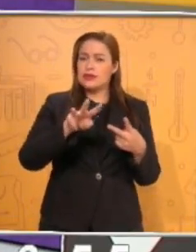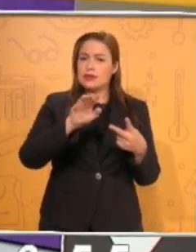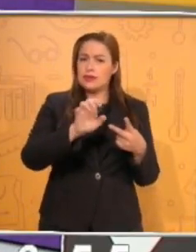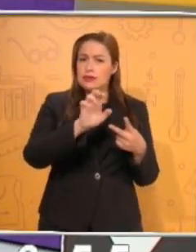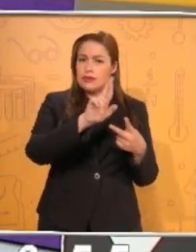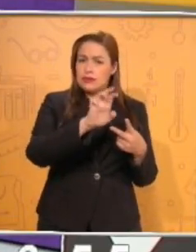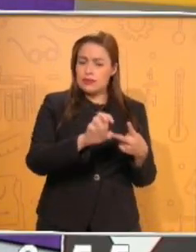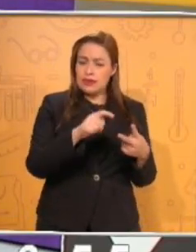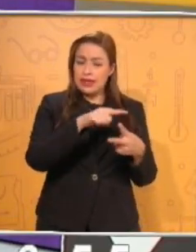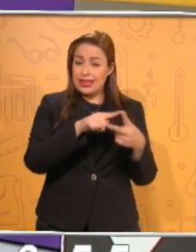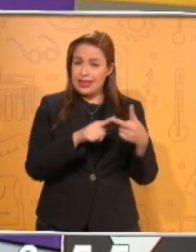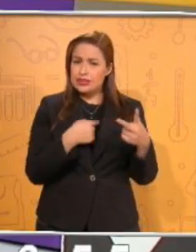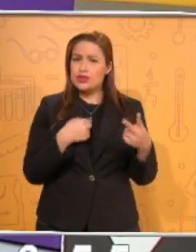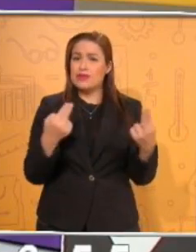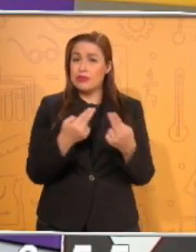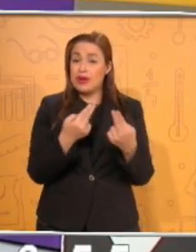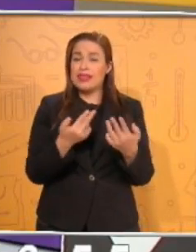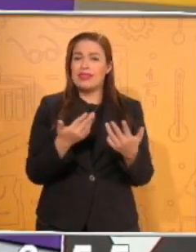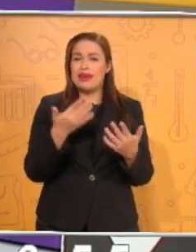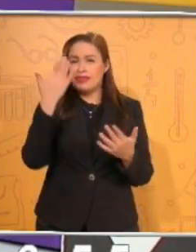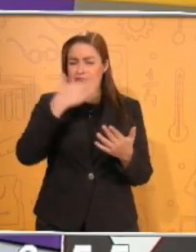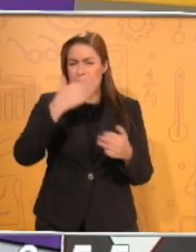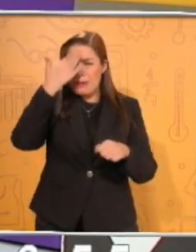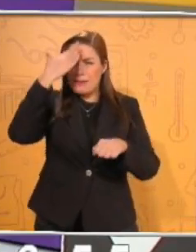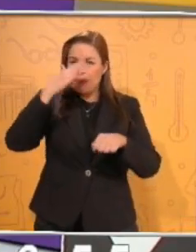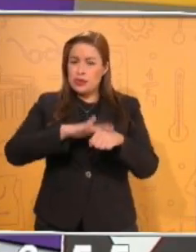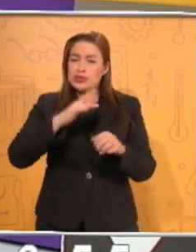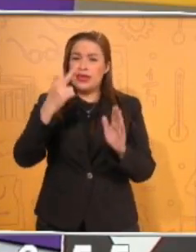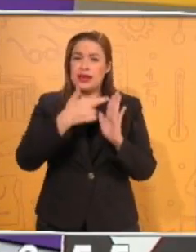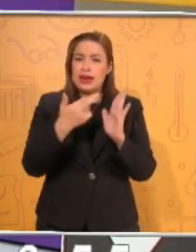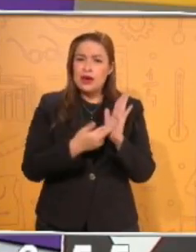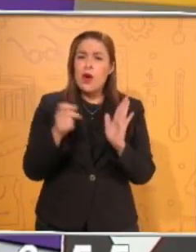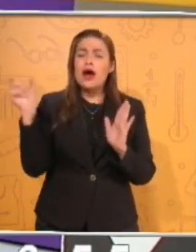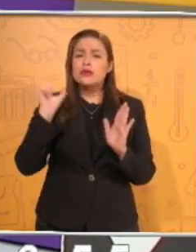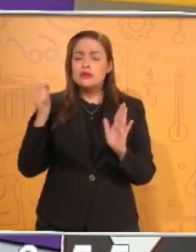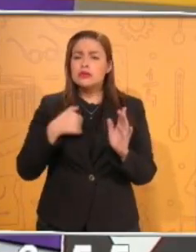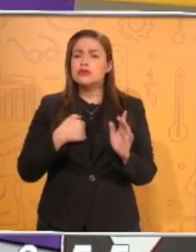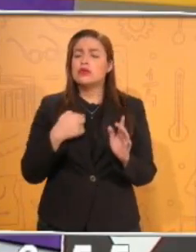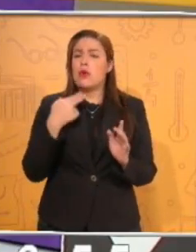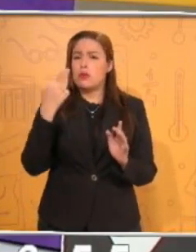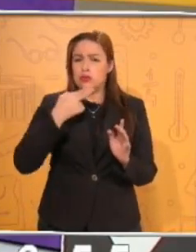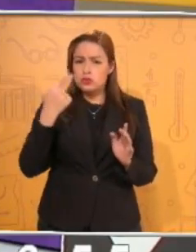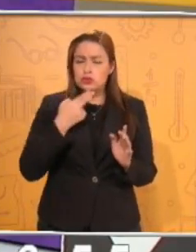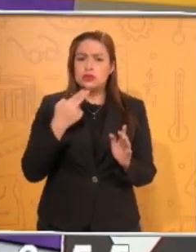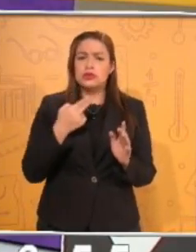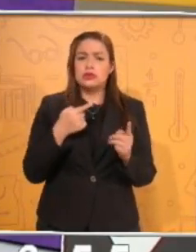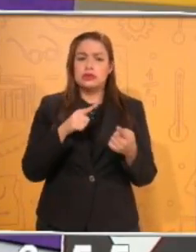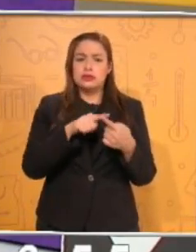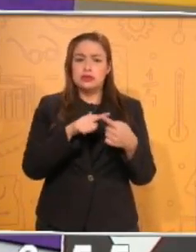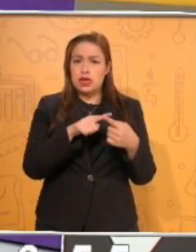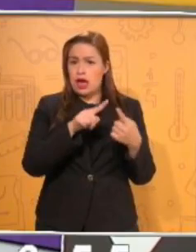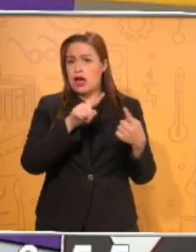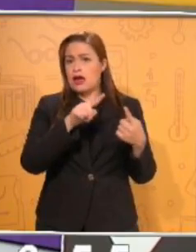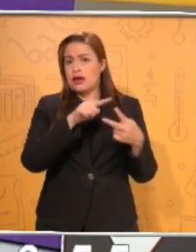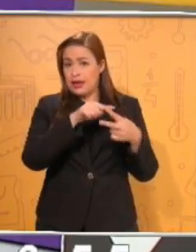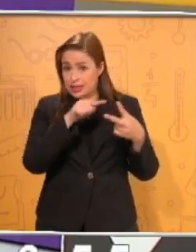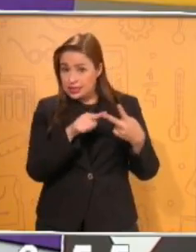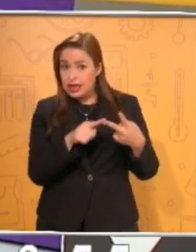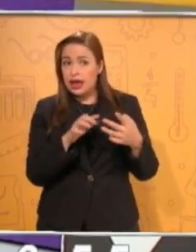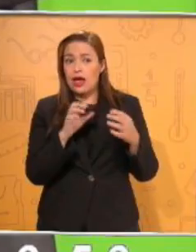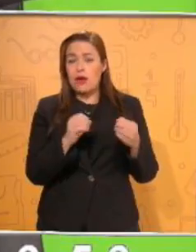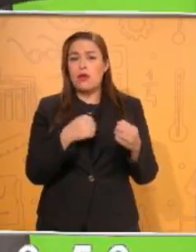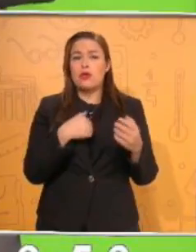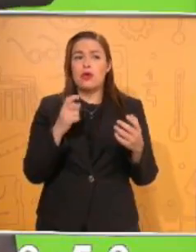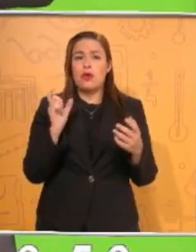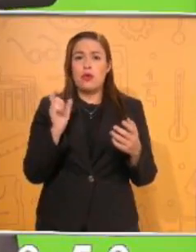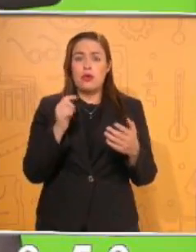to memorize the rules. When do I use ing? When do I cancel? When do